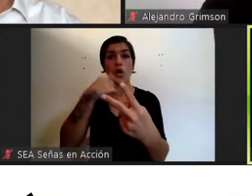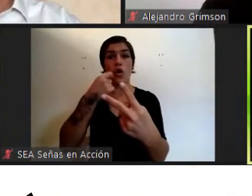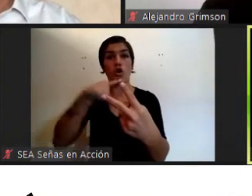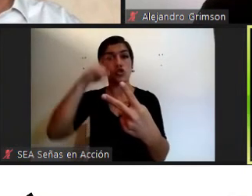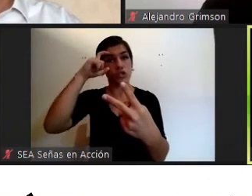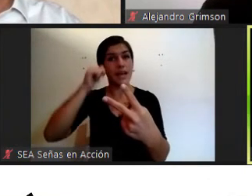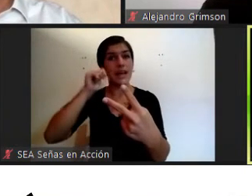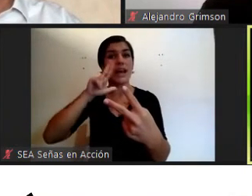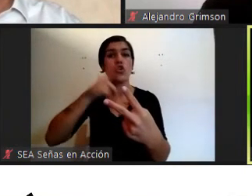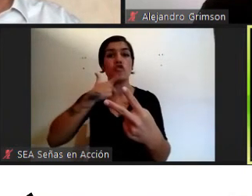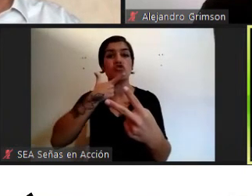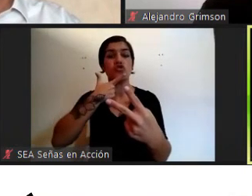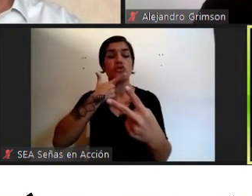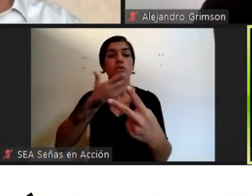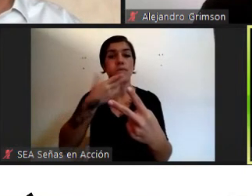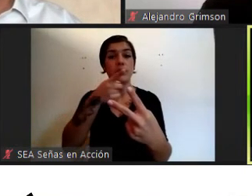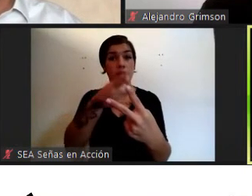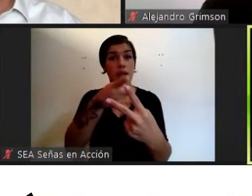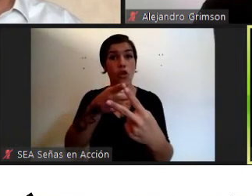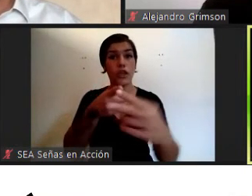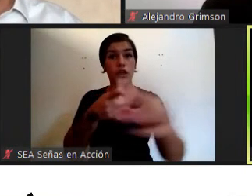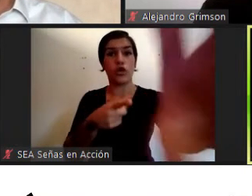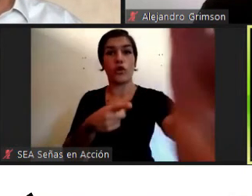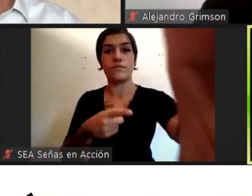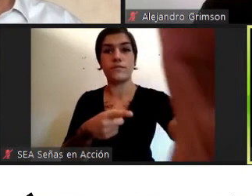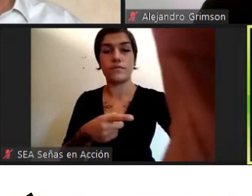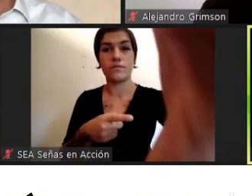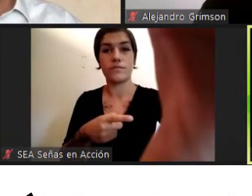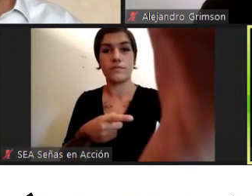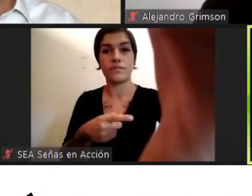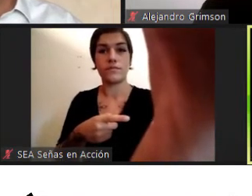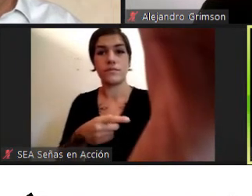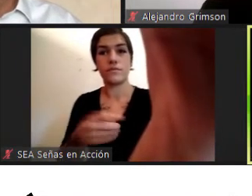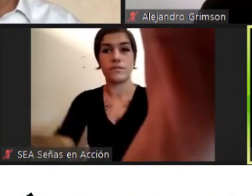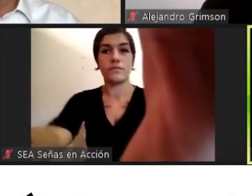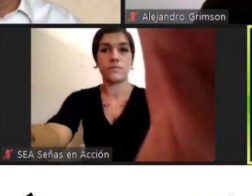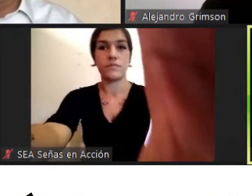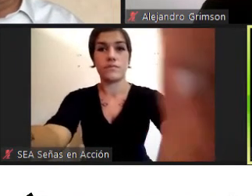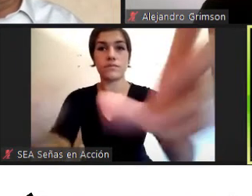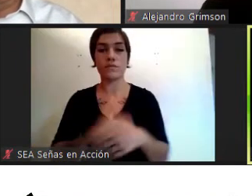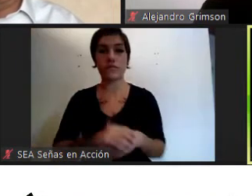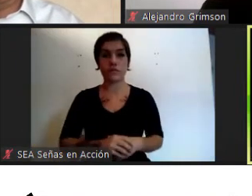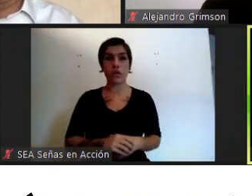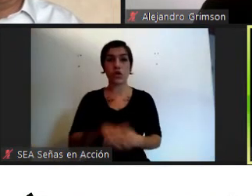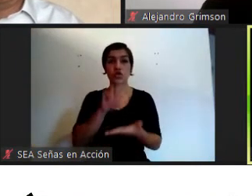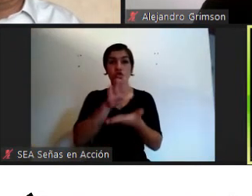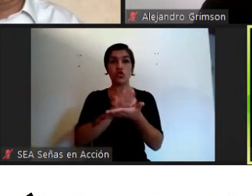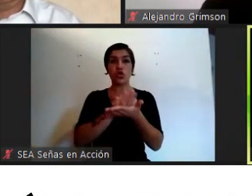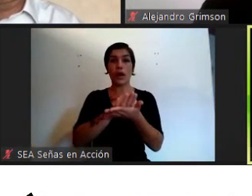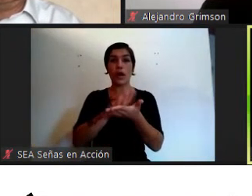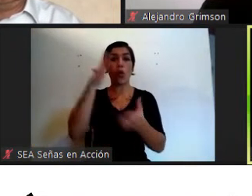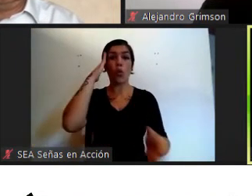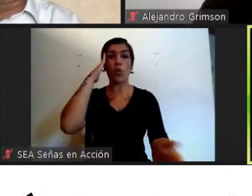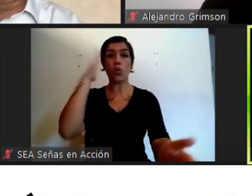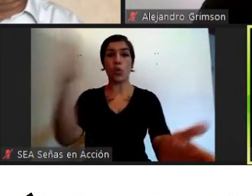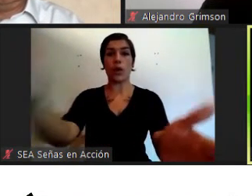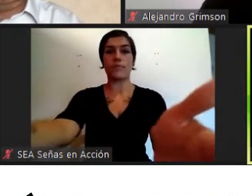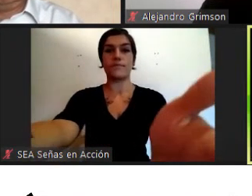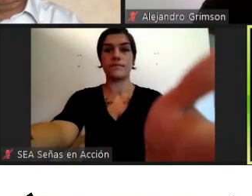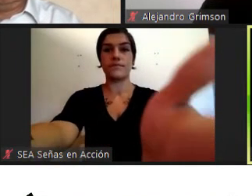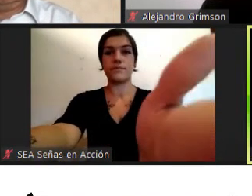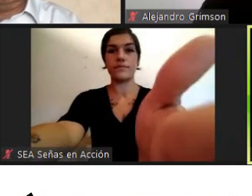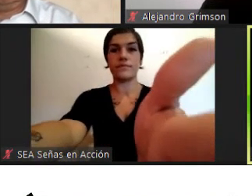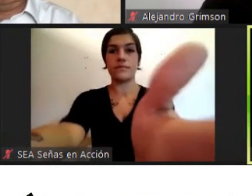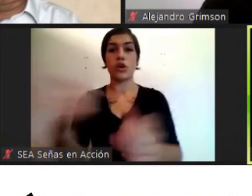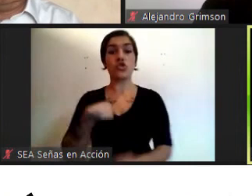the turning back or the quest in local traditional cultures. I believe that that has a lot to